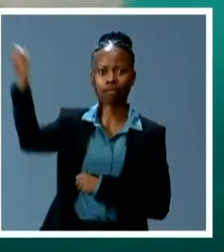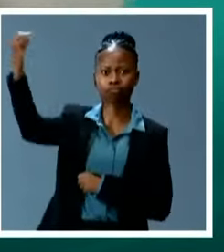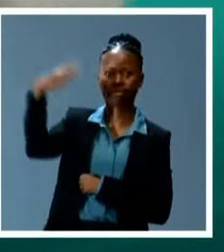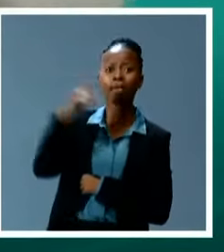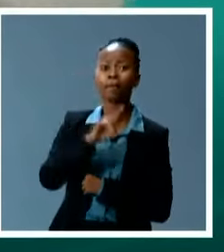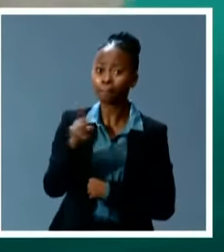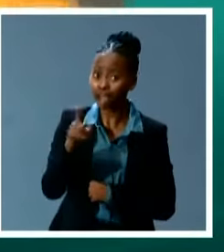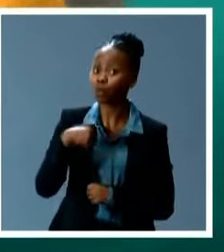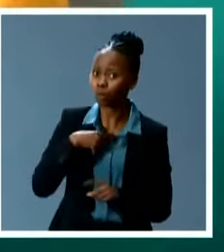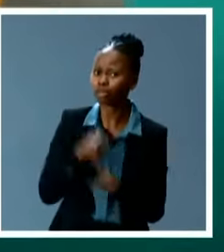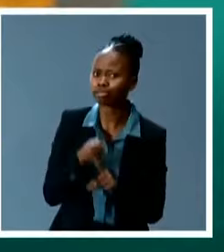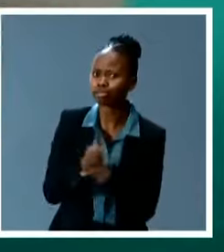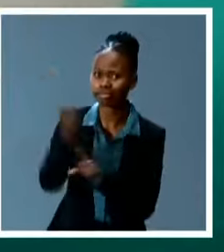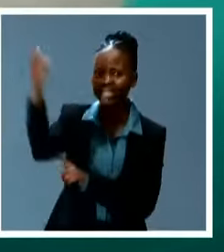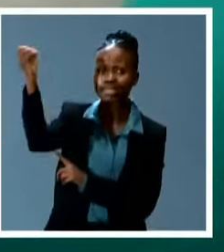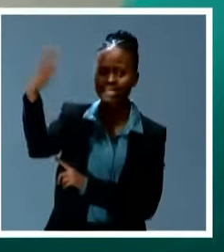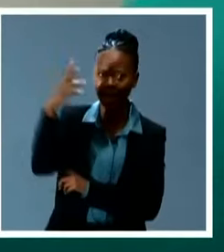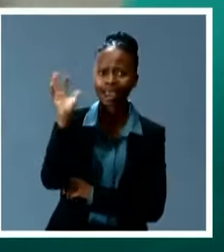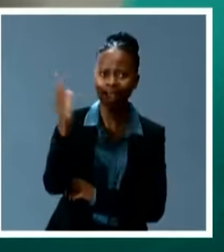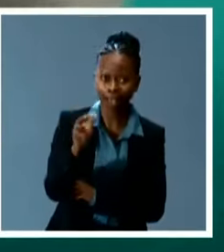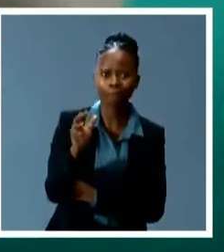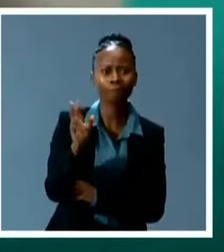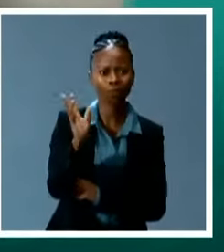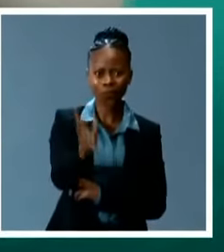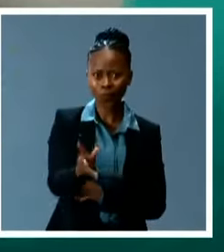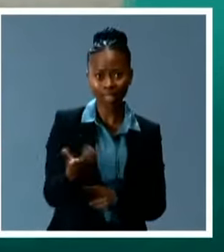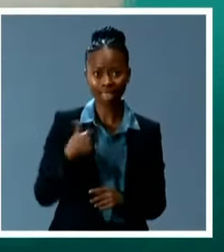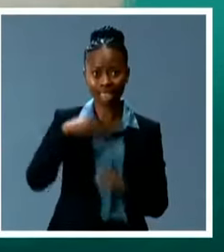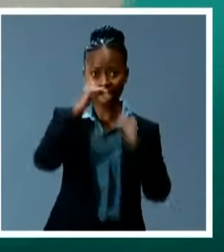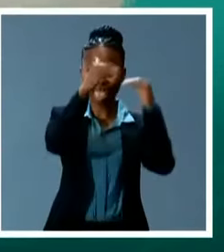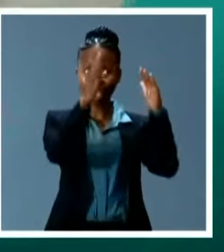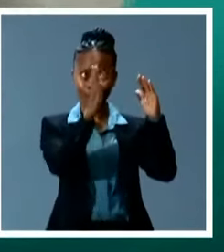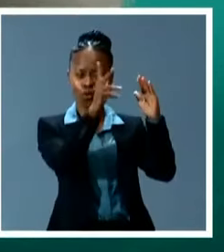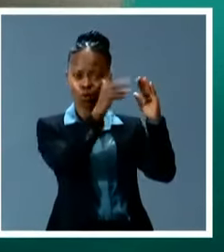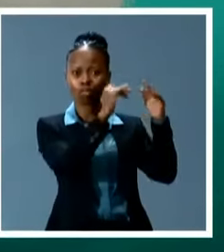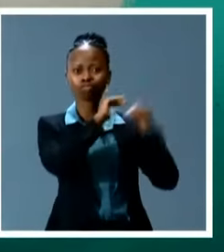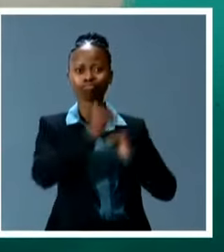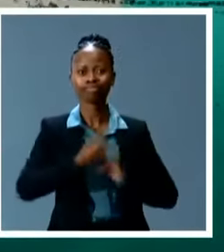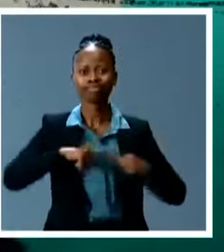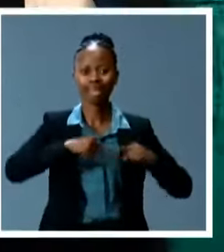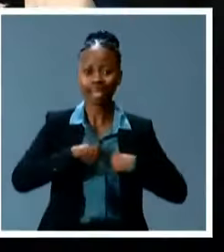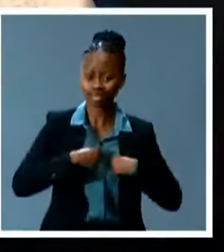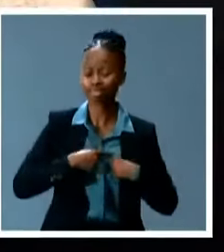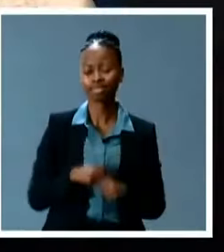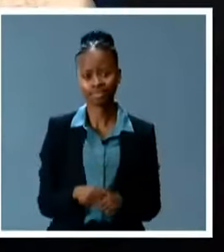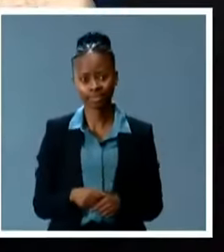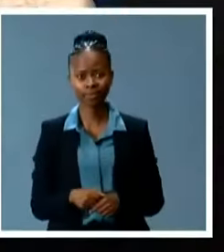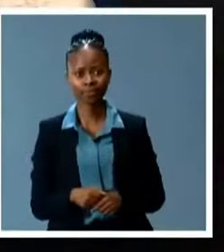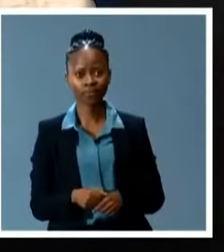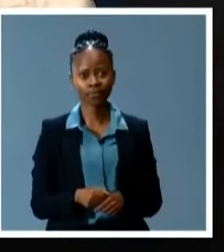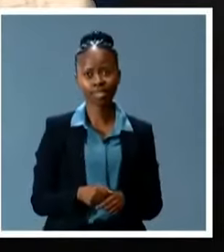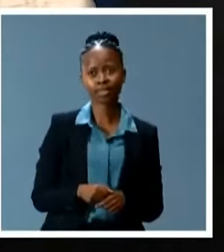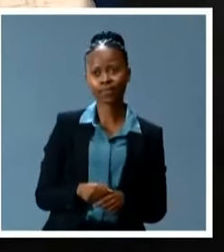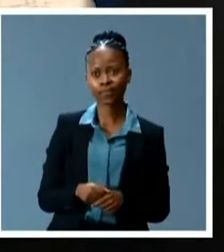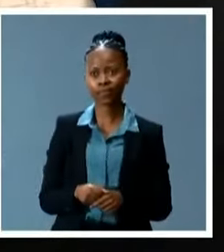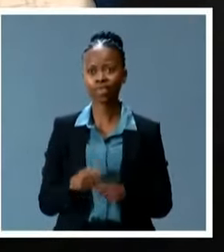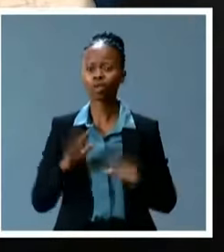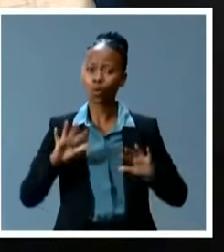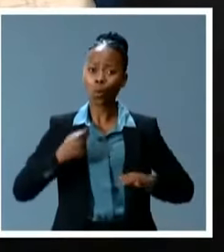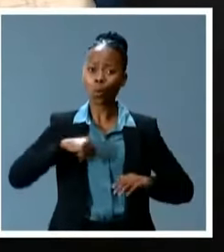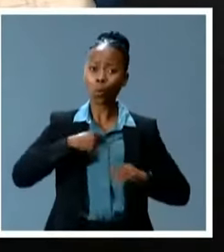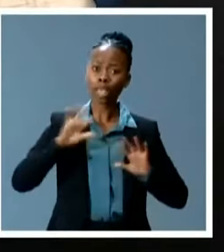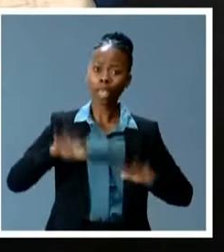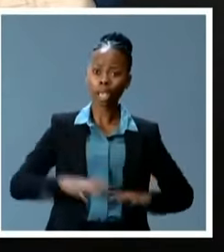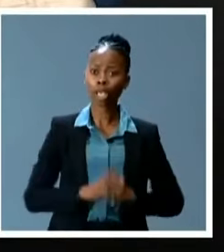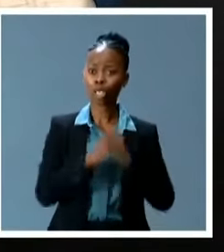Your faith gon' heal you, heaven gon' keep you. I'm praying that the sun never leaves you, I feel you here. Hey, se não nos unirmos agora, tudo